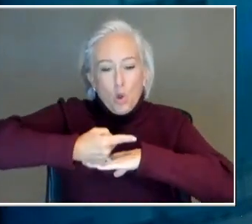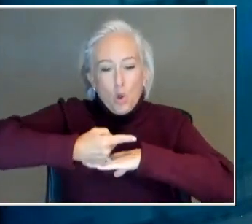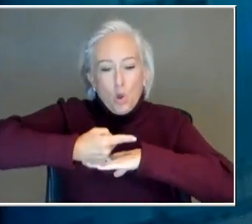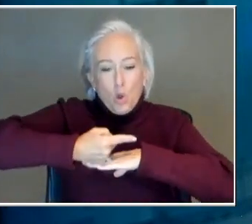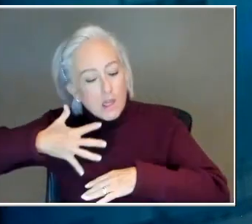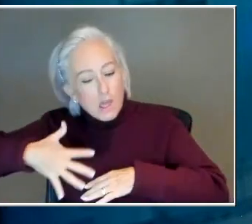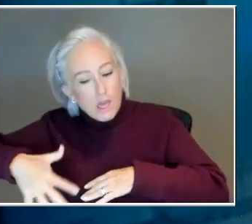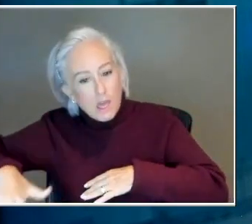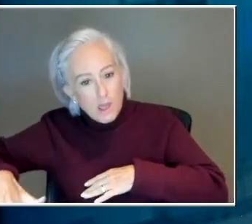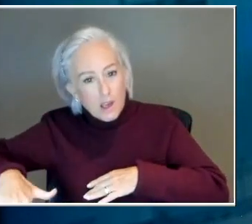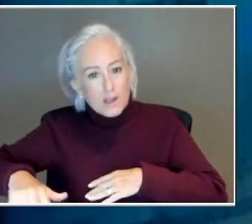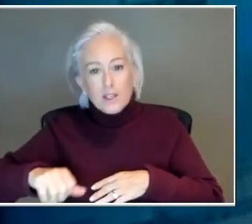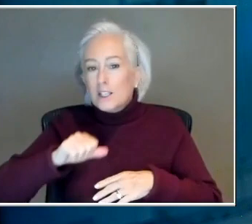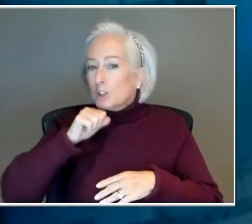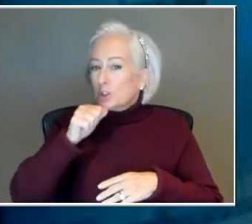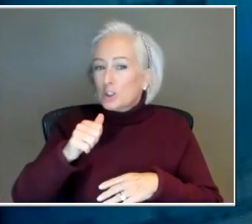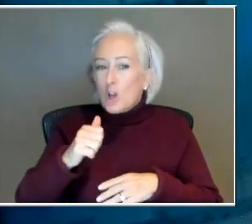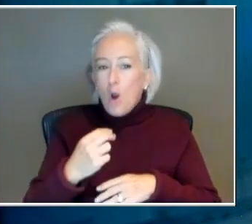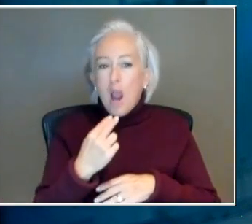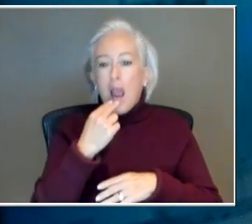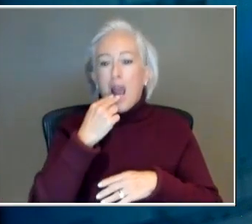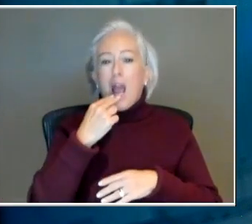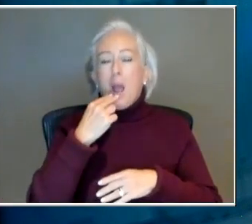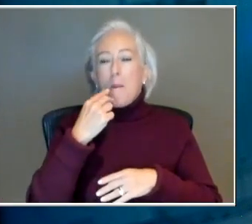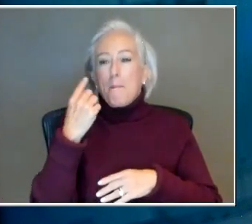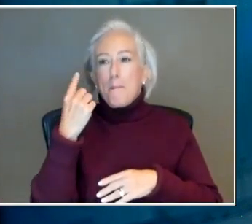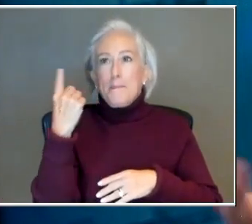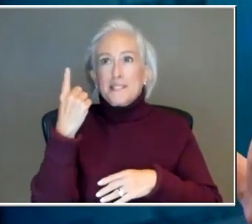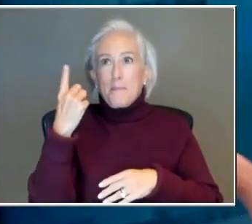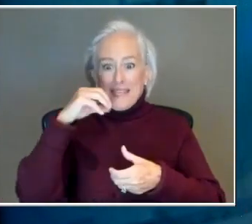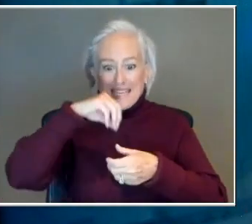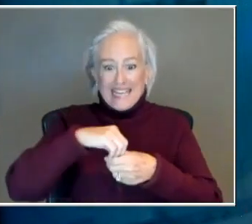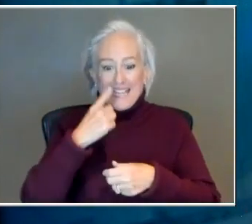mouth. That's a common misconception, but